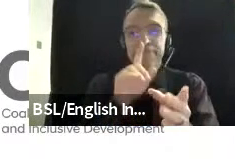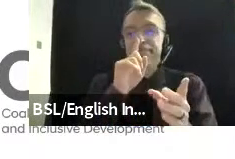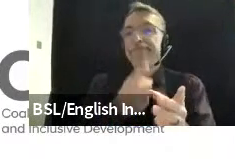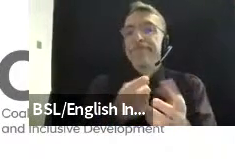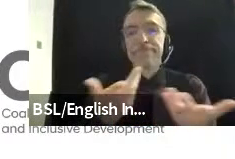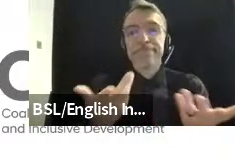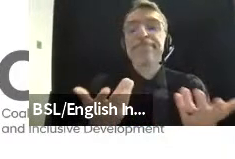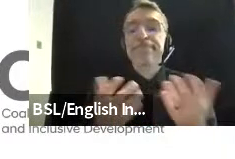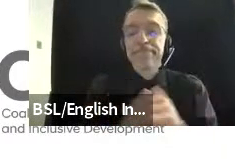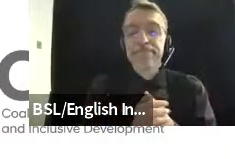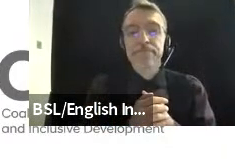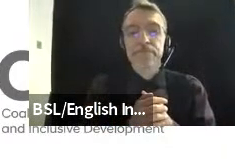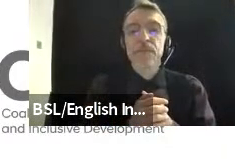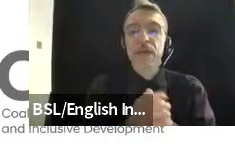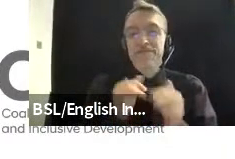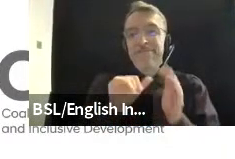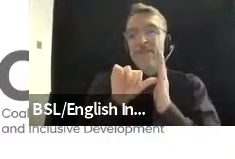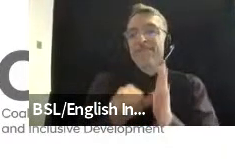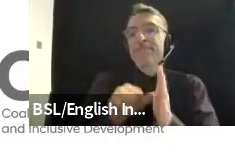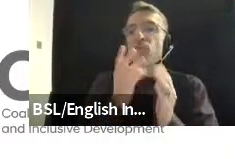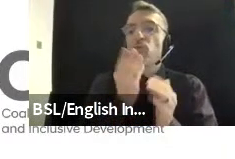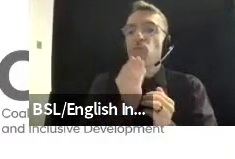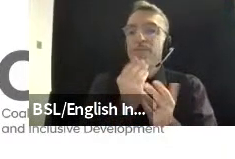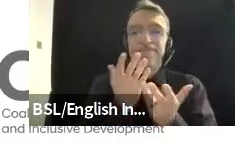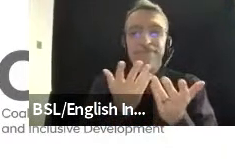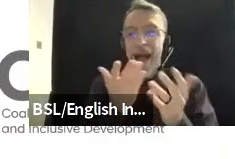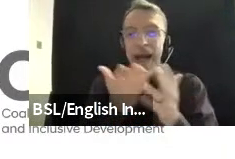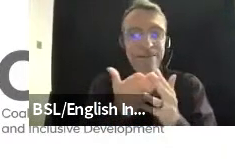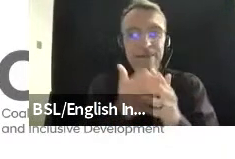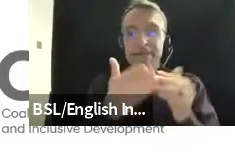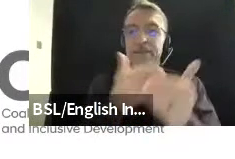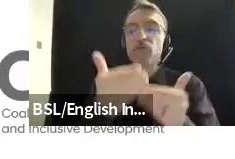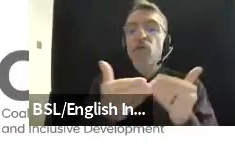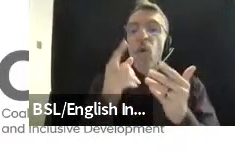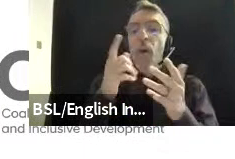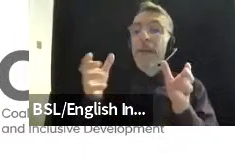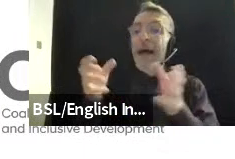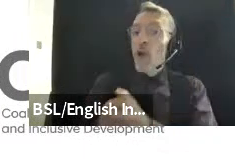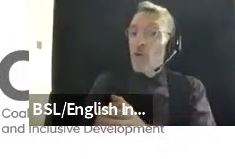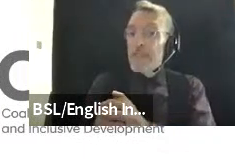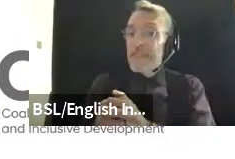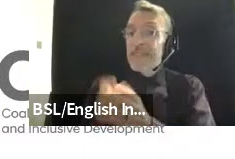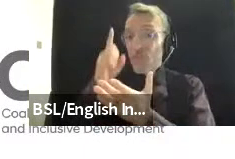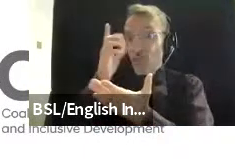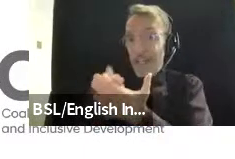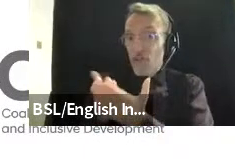but also people from minority religions were perhaps